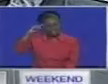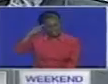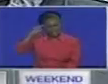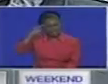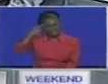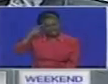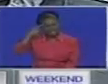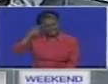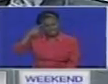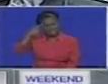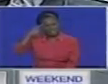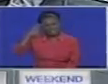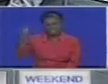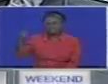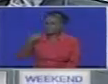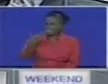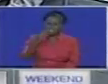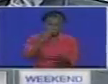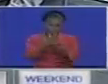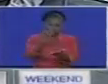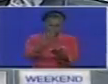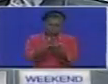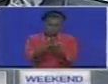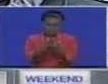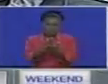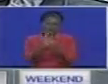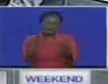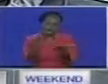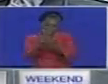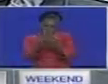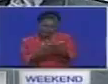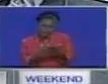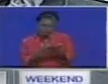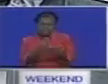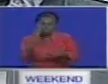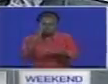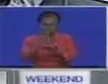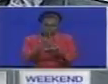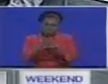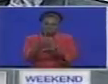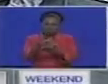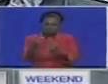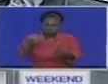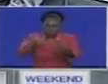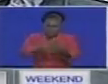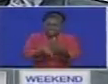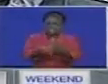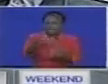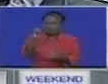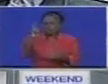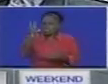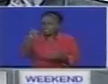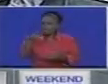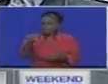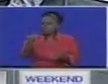what Ngunjiri said could be true. Or partly true, that you don't walk to ODM and spoil if you're not an insider.